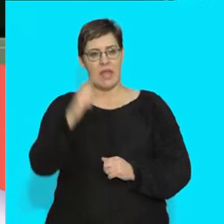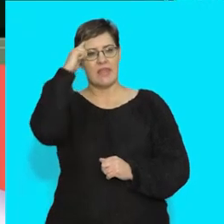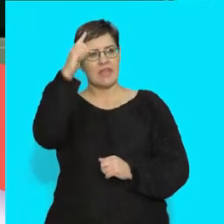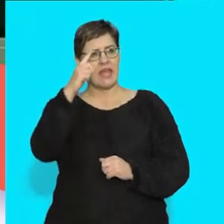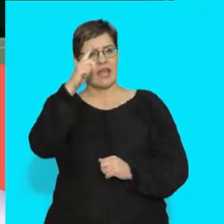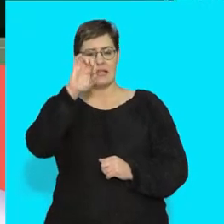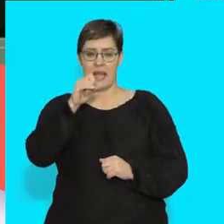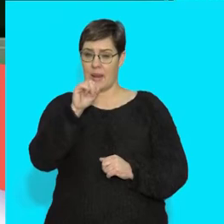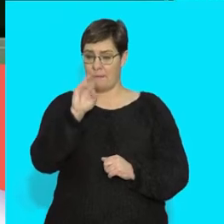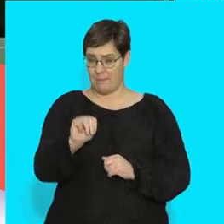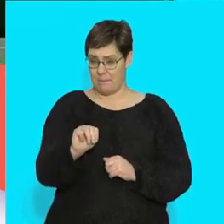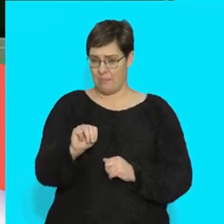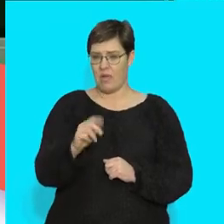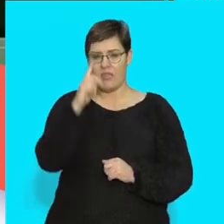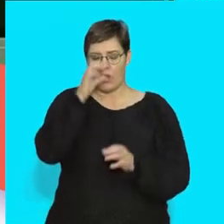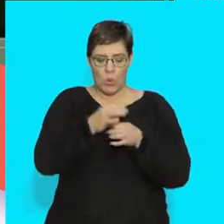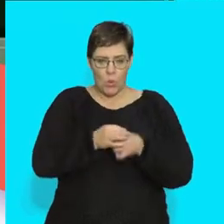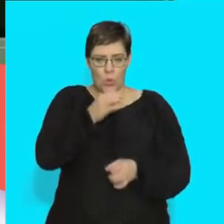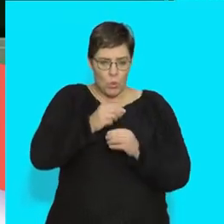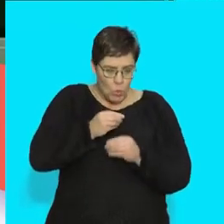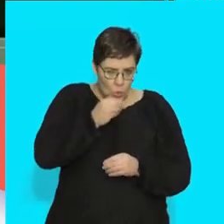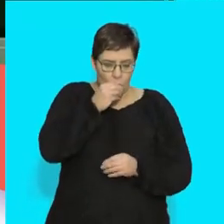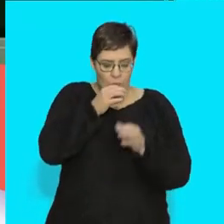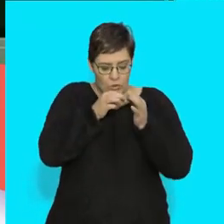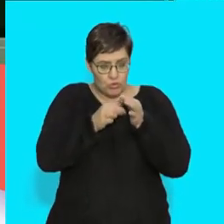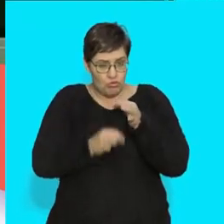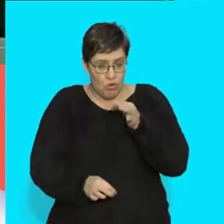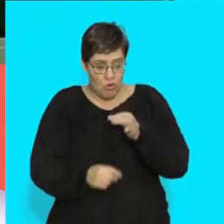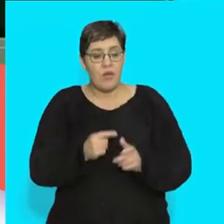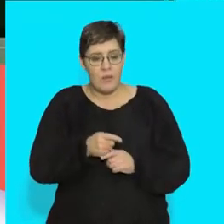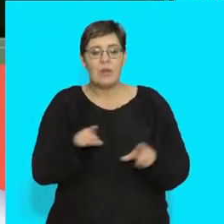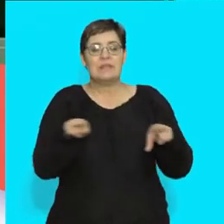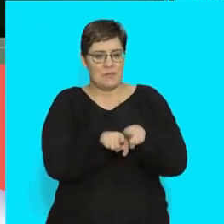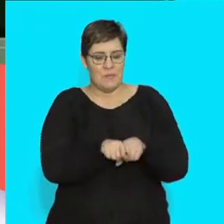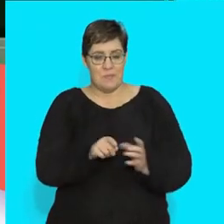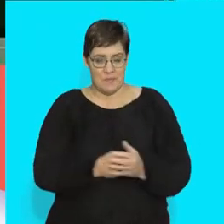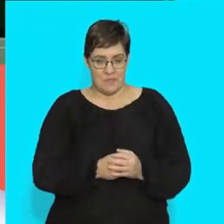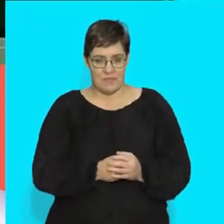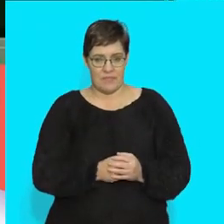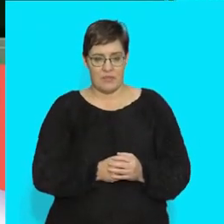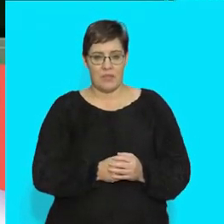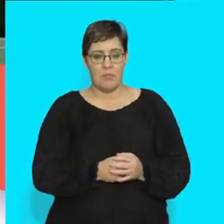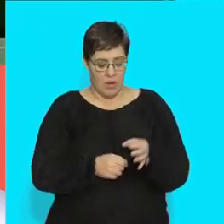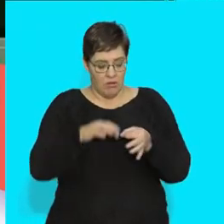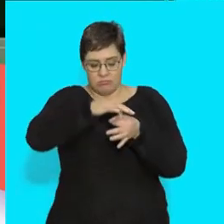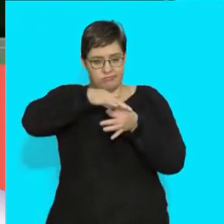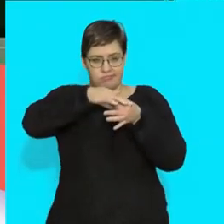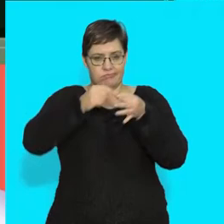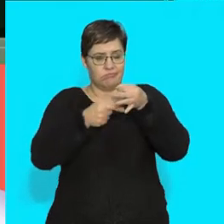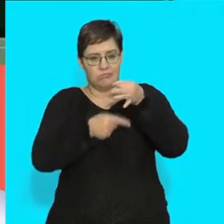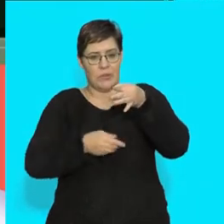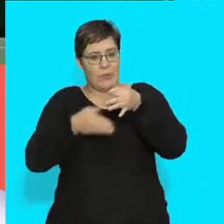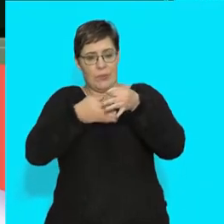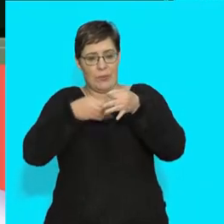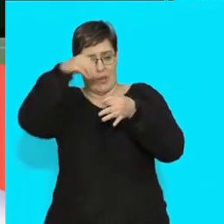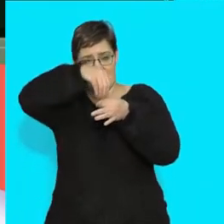you to think of a straw, because that's exactly what xylem is. It's a hollow structure, and